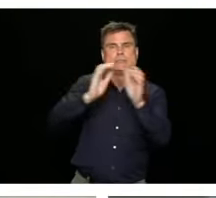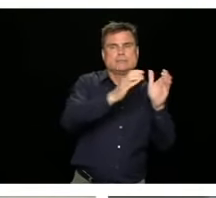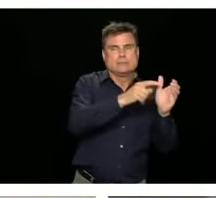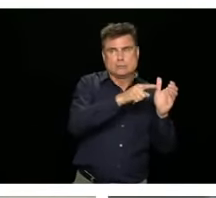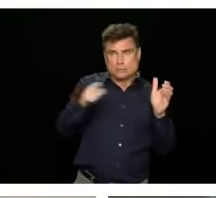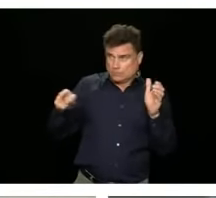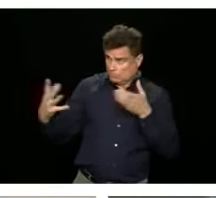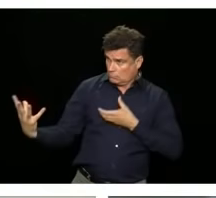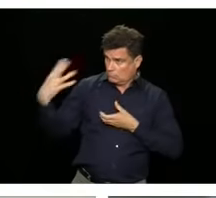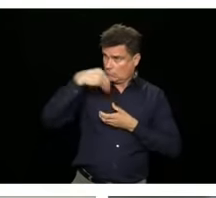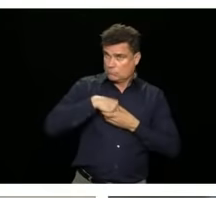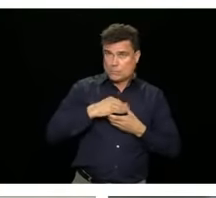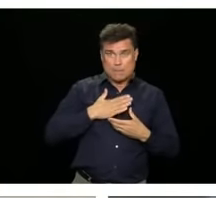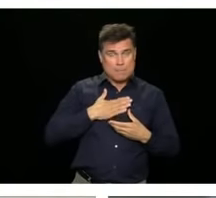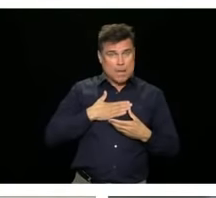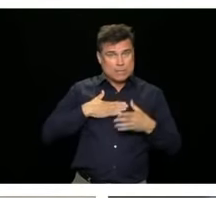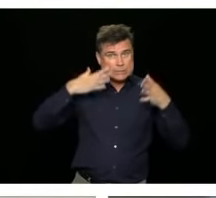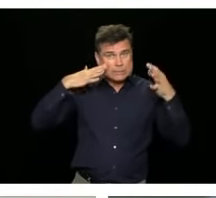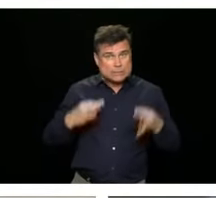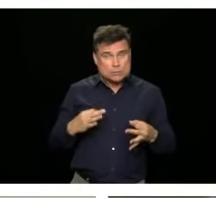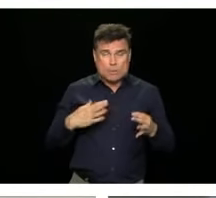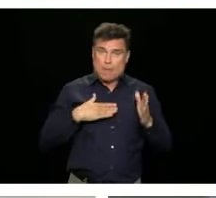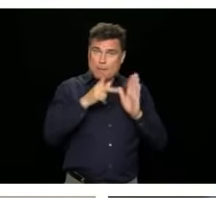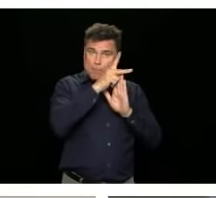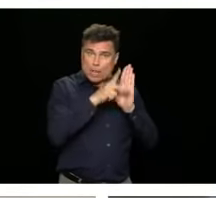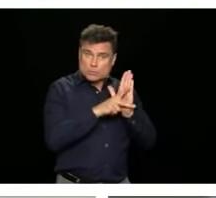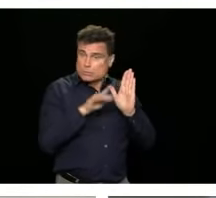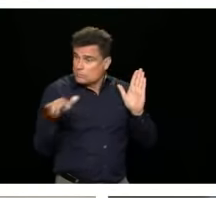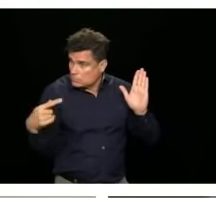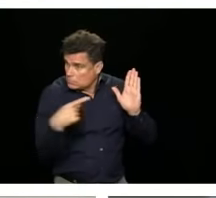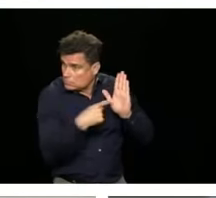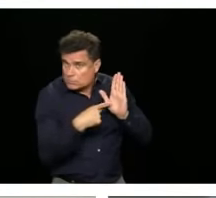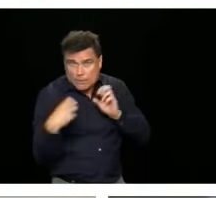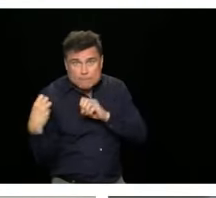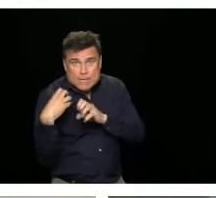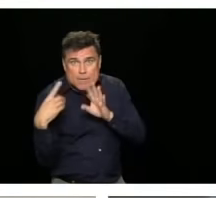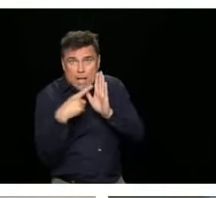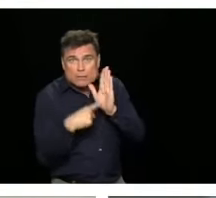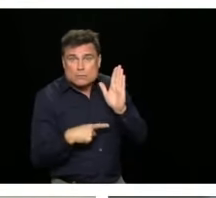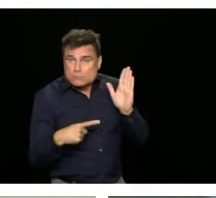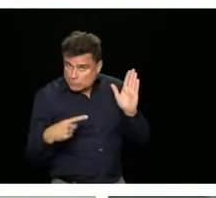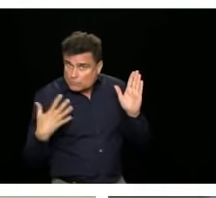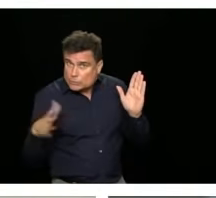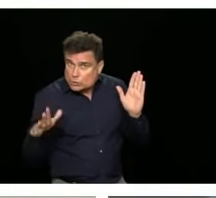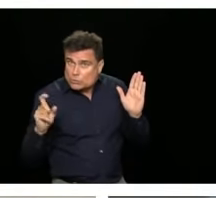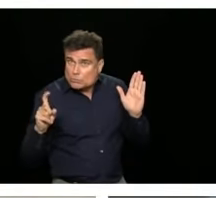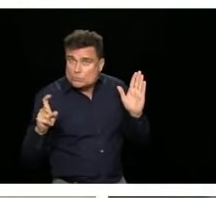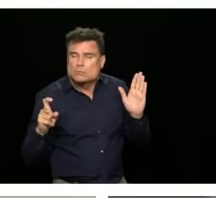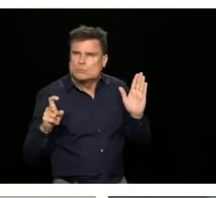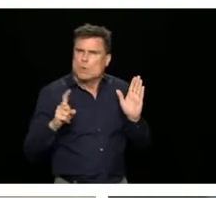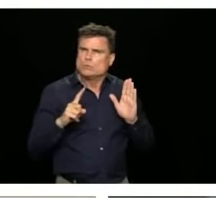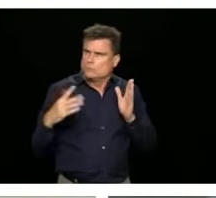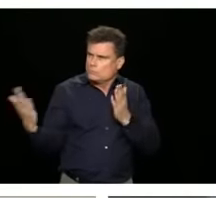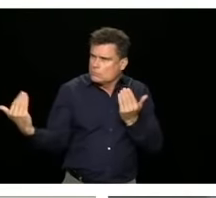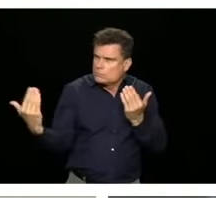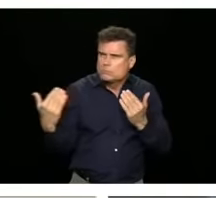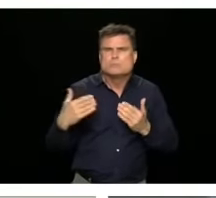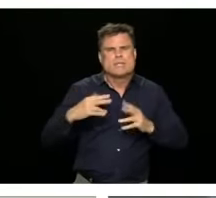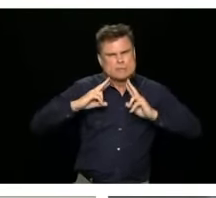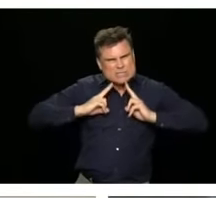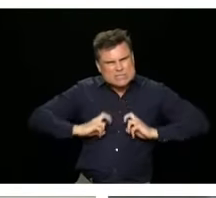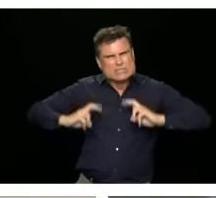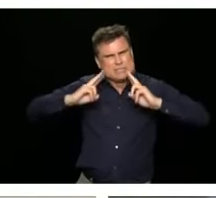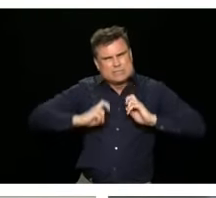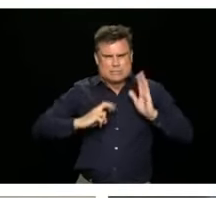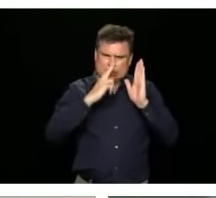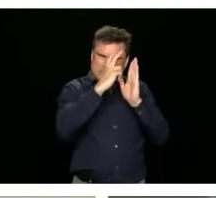strongly recommend that organizations apply a racial analysis lens as well to make sense